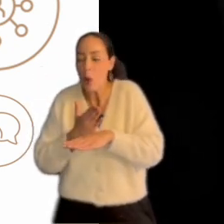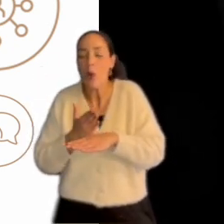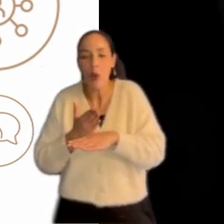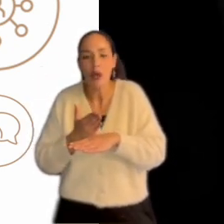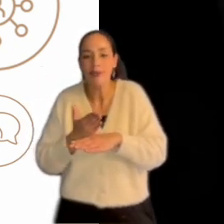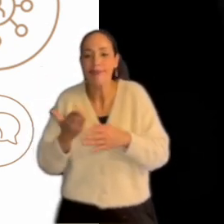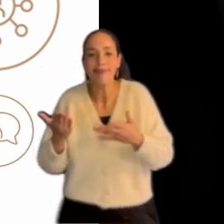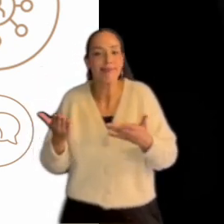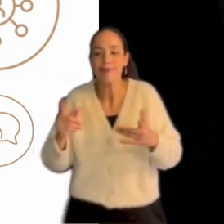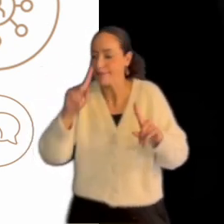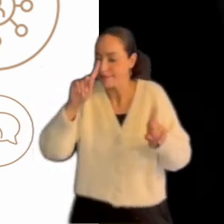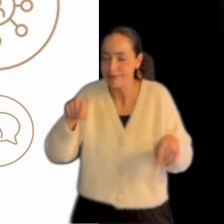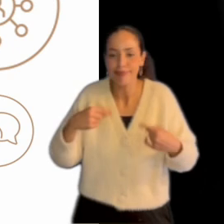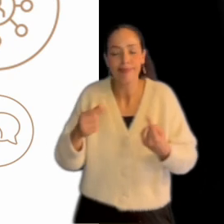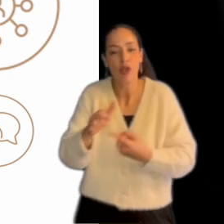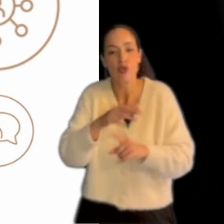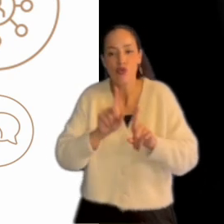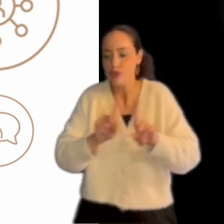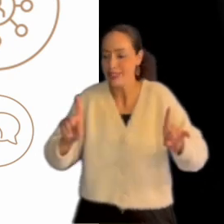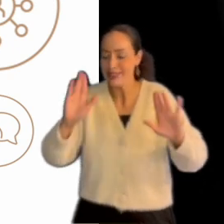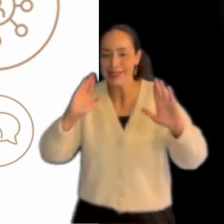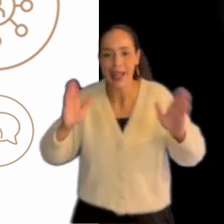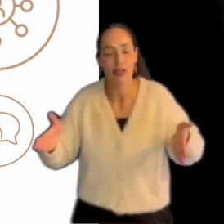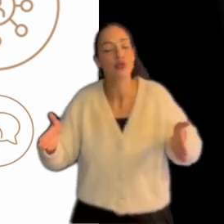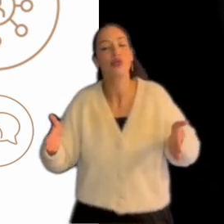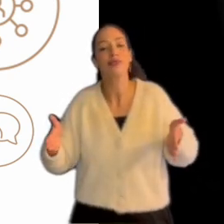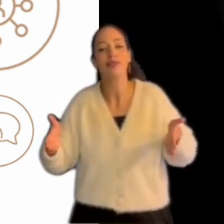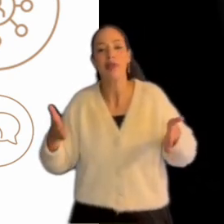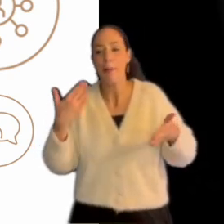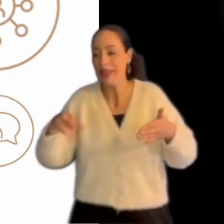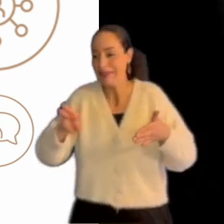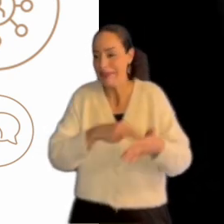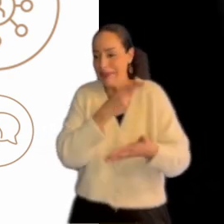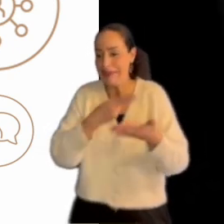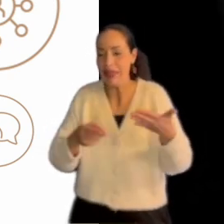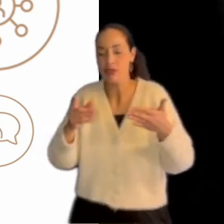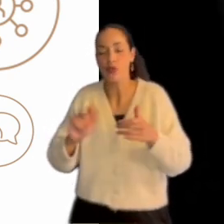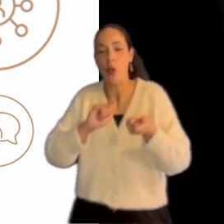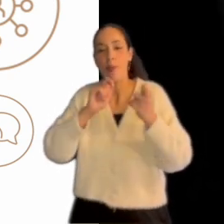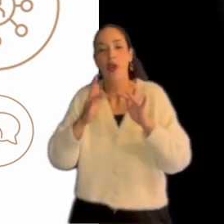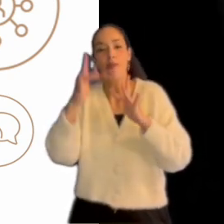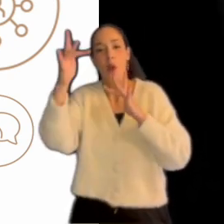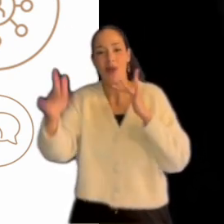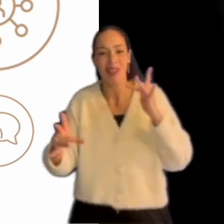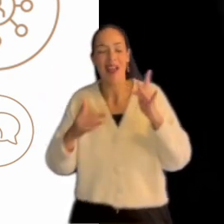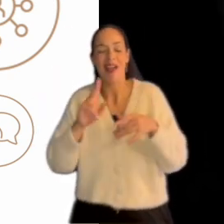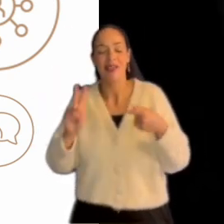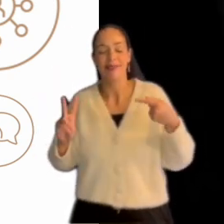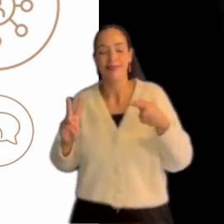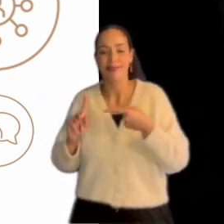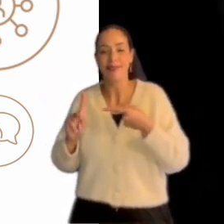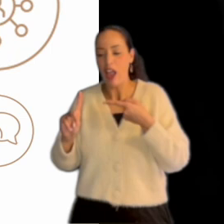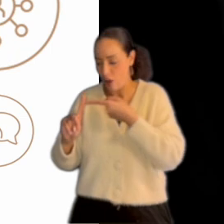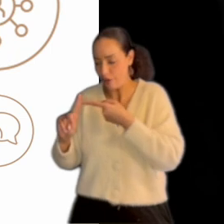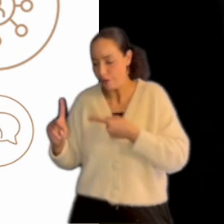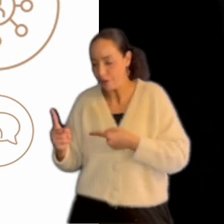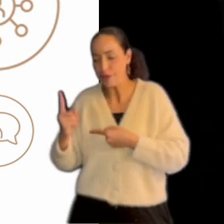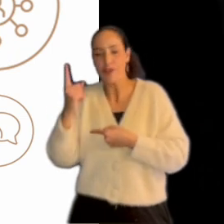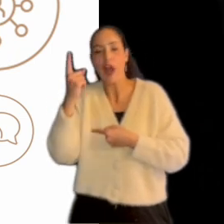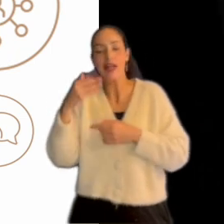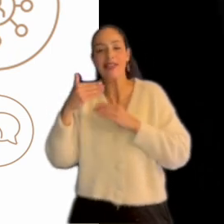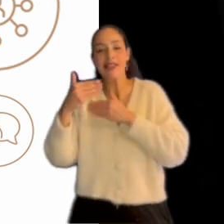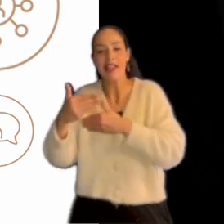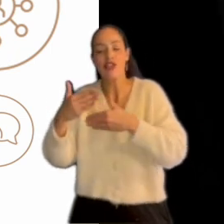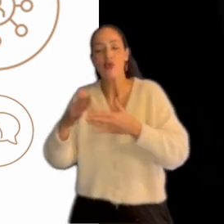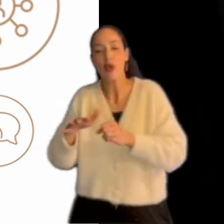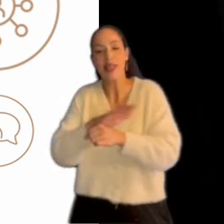first session with her assigned caseworker, this lady disclosed that she felt desperately alone and disconnected from those around her. So much so that she wondered